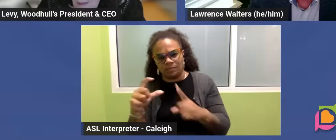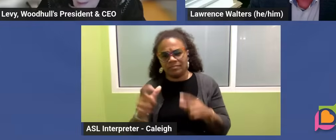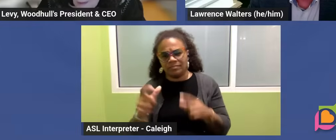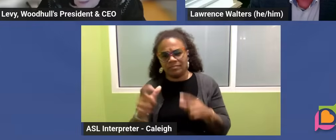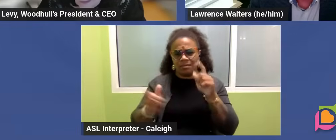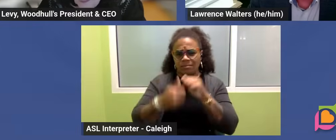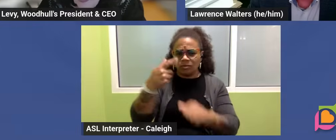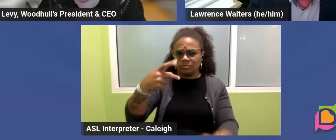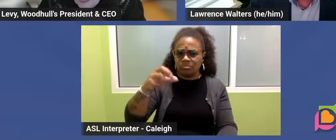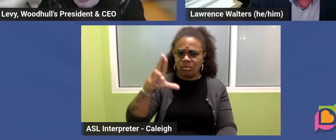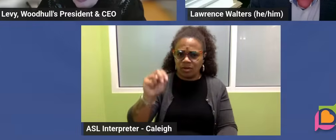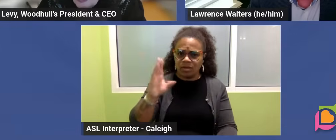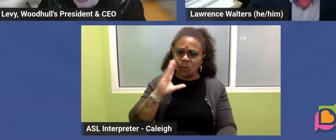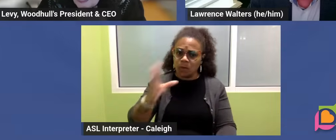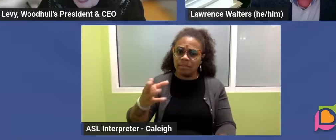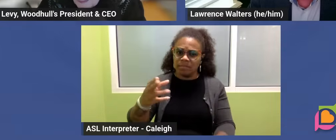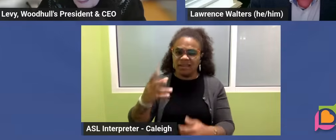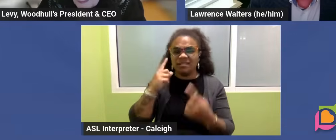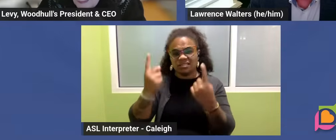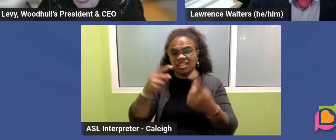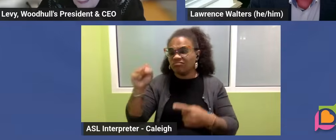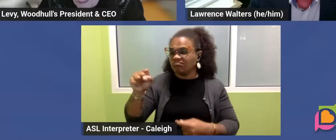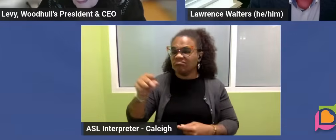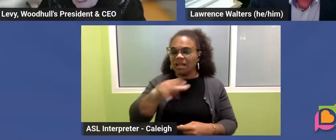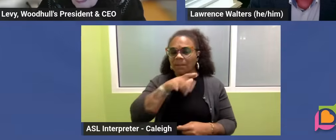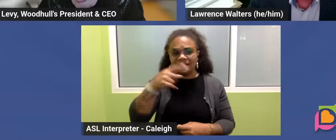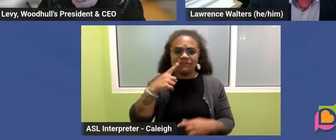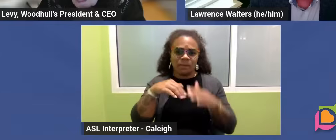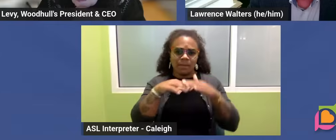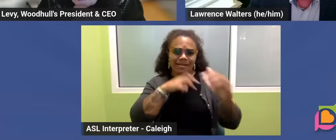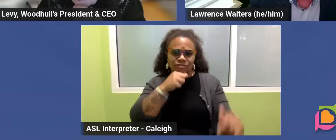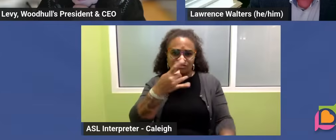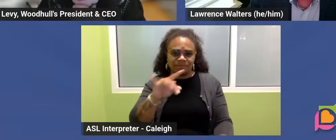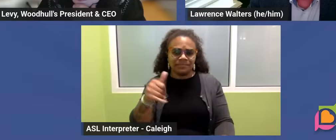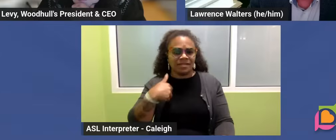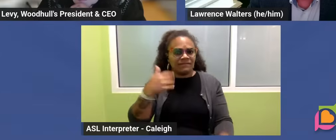under existing case law. There's a lot of edge material,